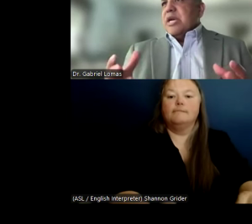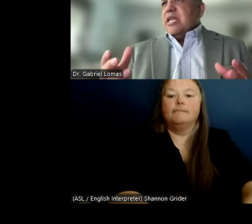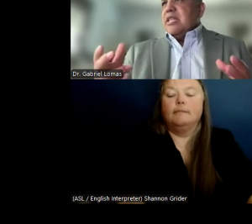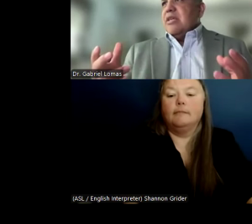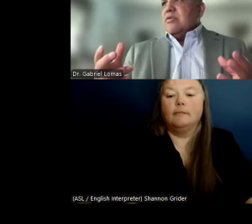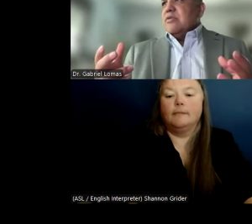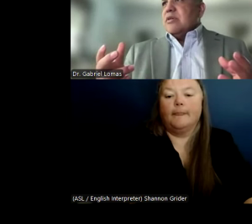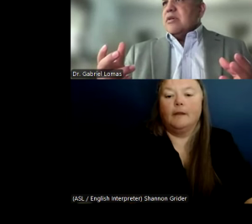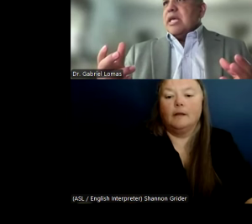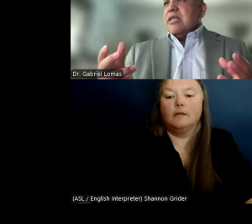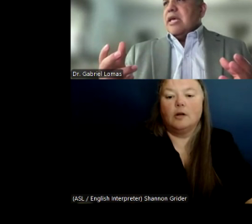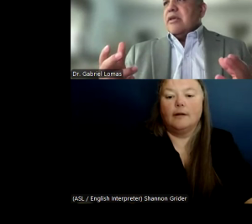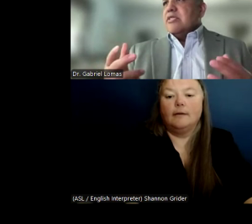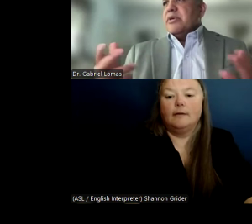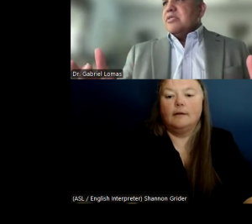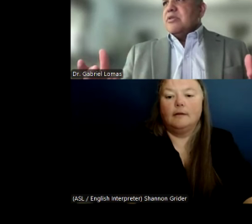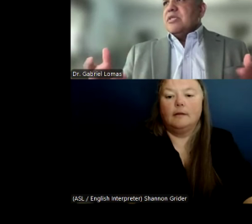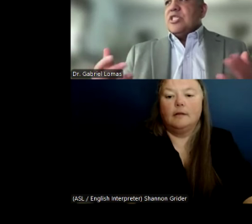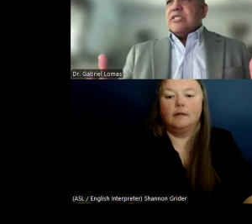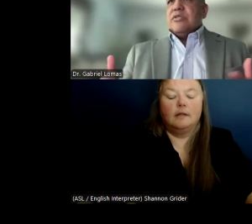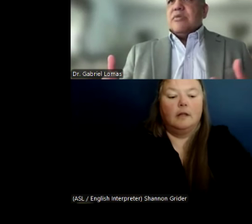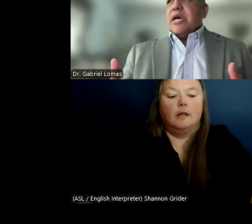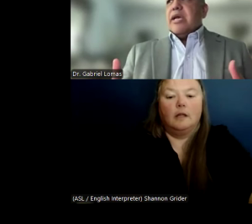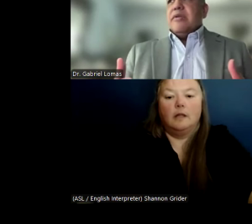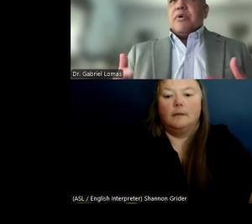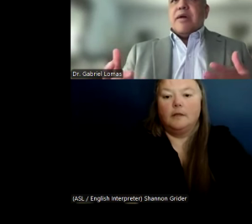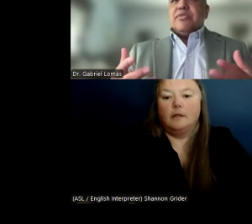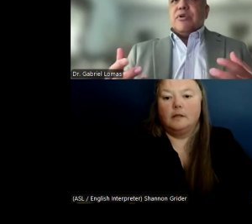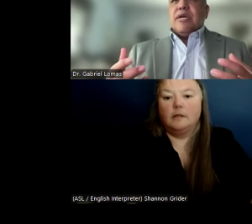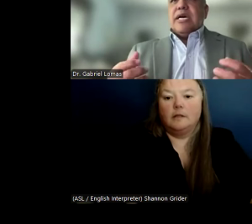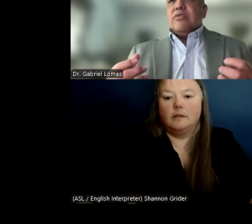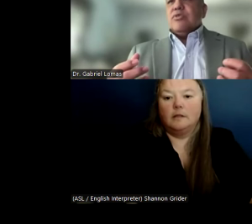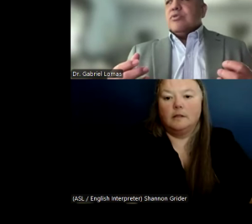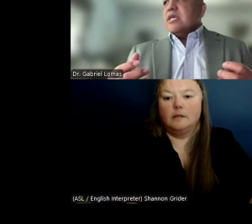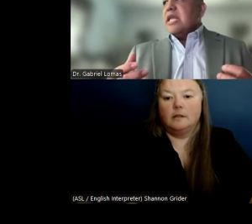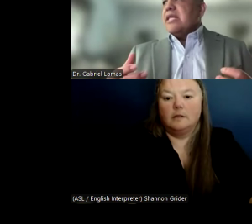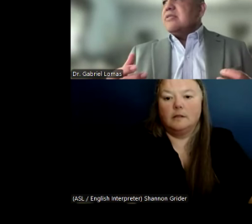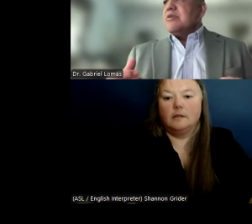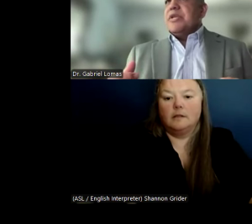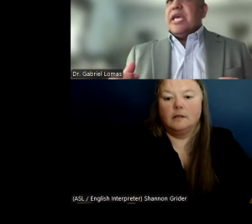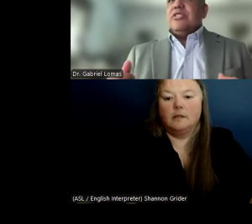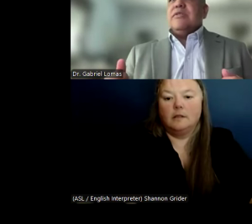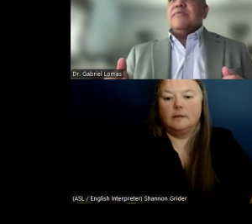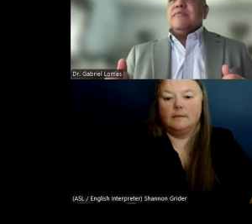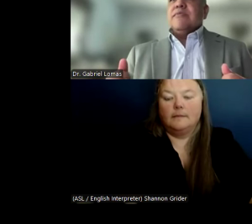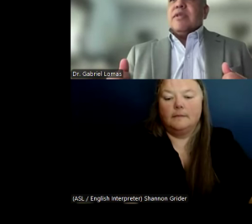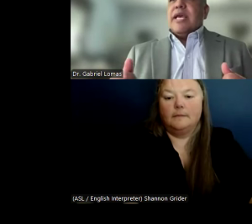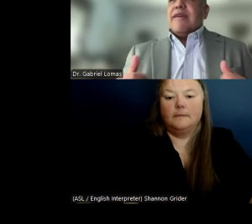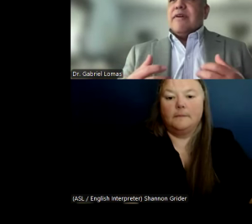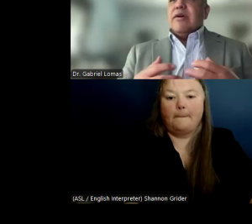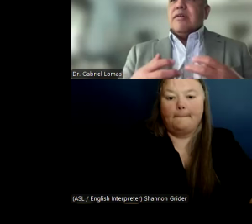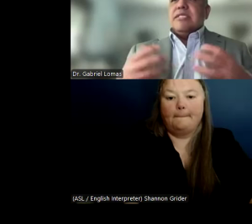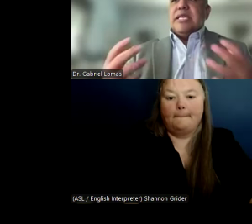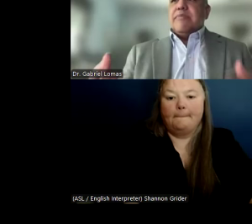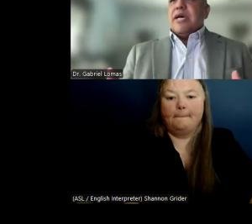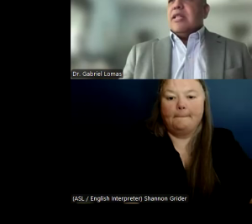specialized training and they're experienced in using gesture, mime, props, drawing, other tools to enhance their communication. They have